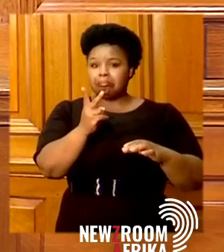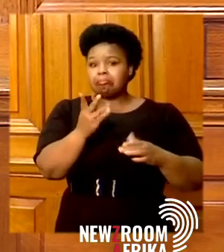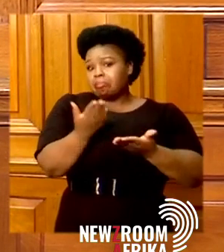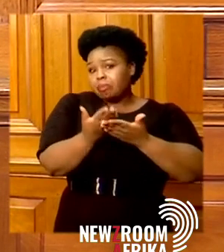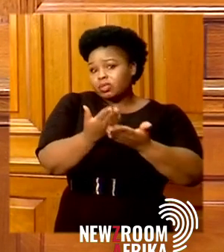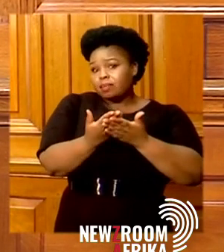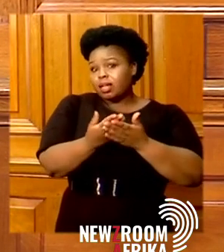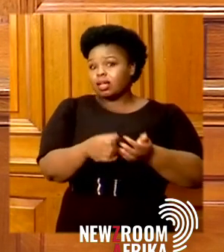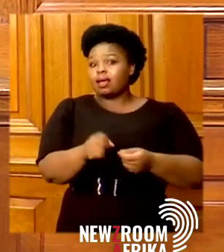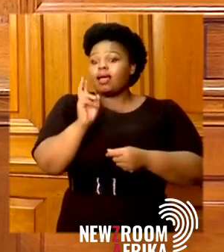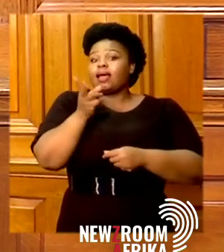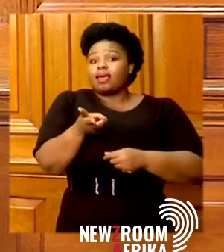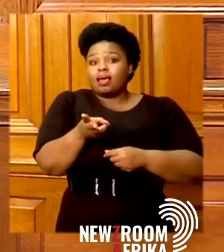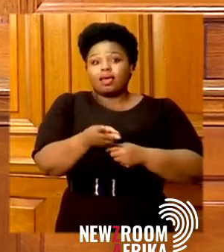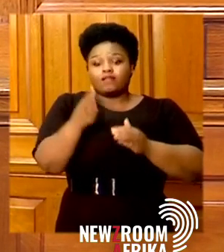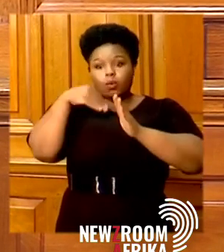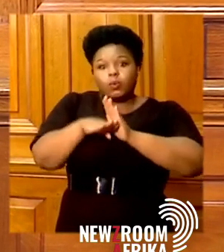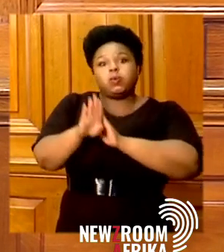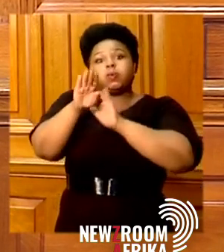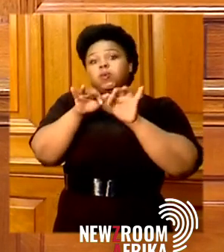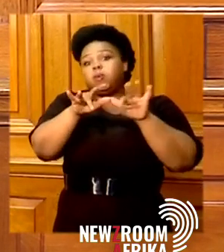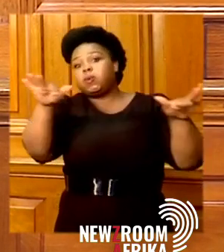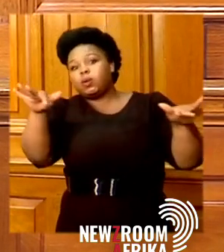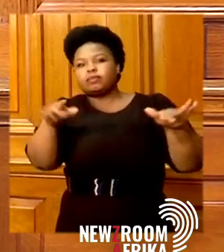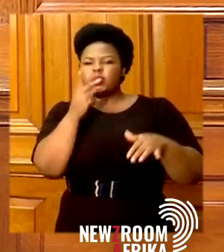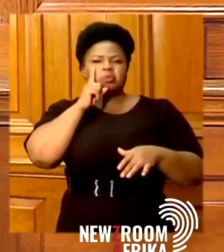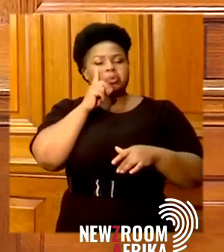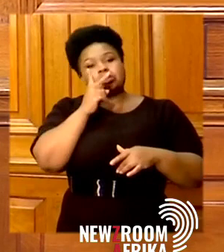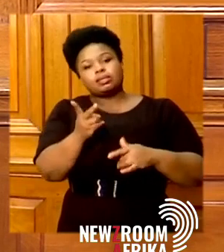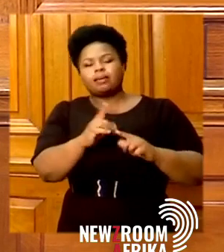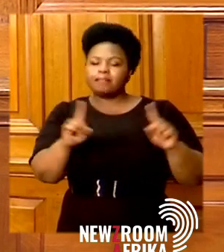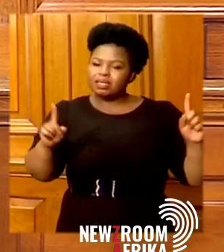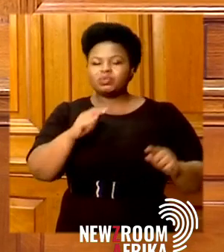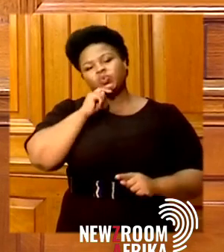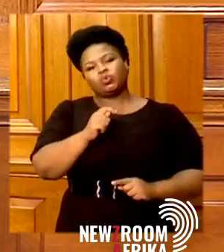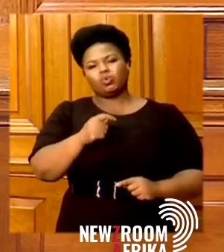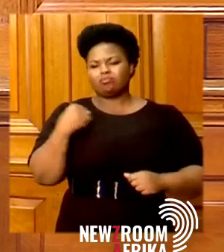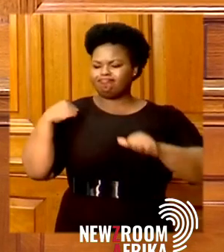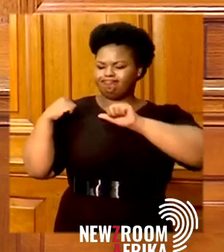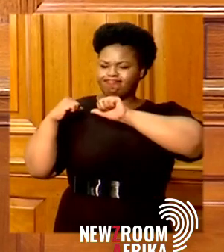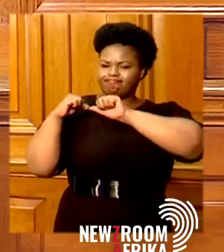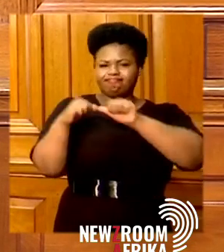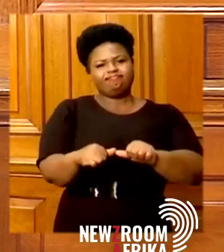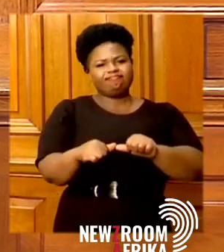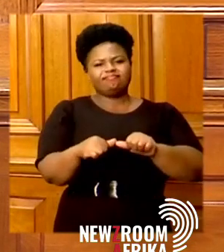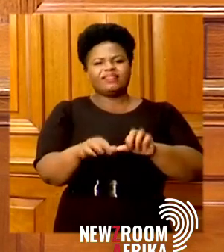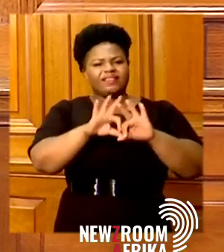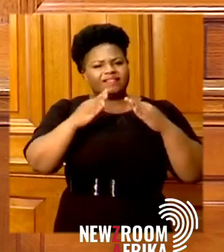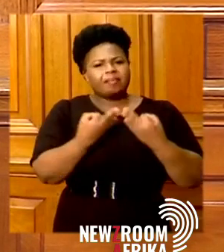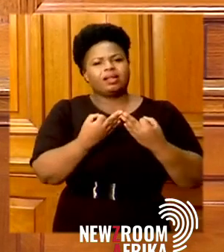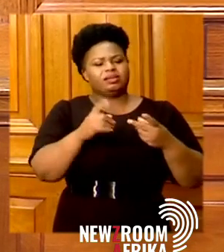resurgence of the virus. In the meantime, the virus continues to circulate in our